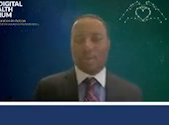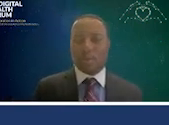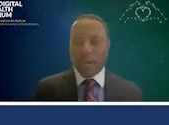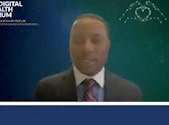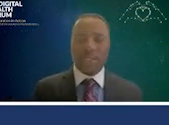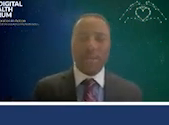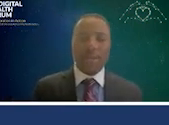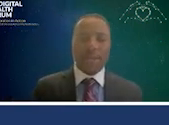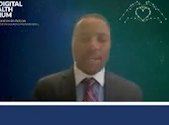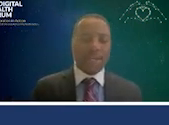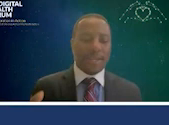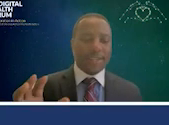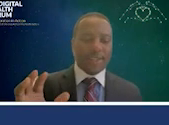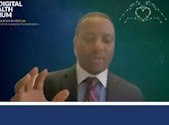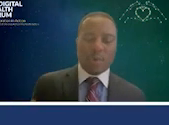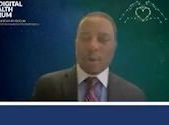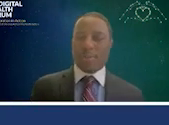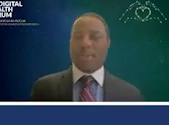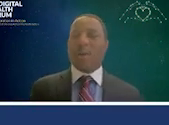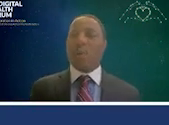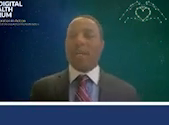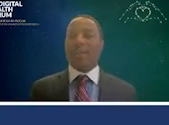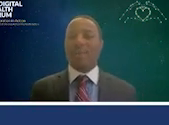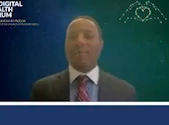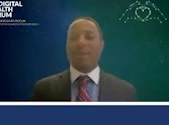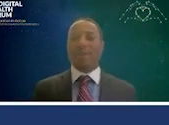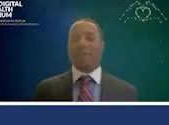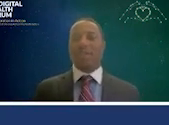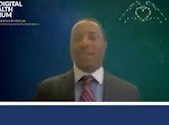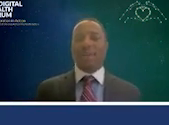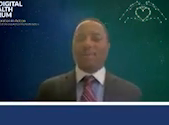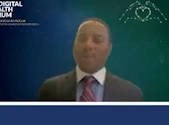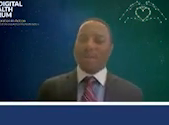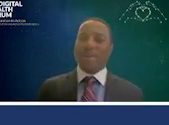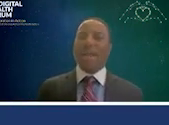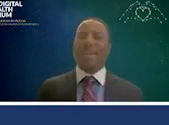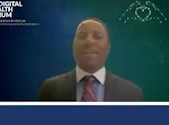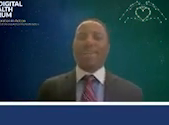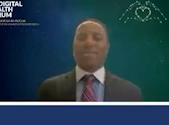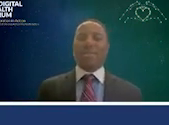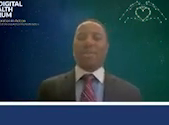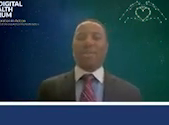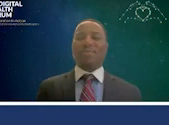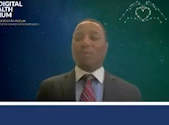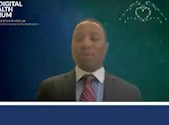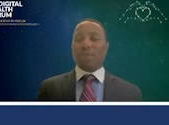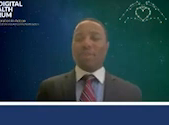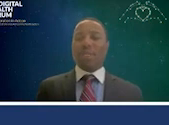their provider. And as you're probably aware, we've launched way back the